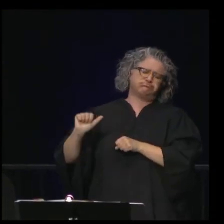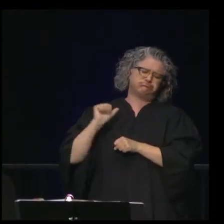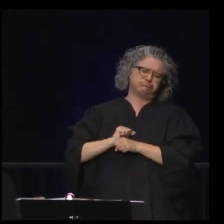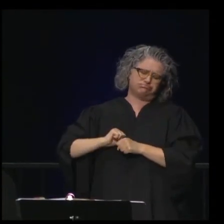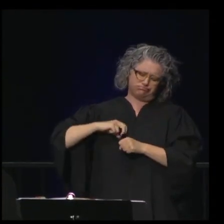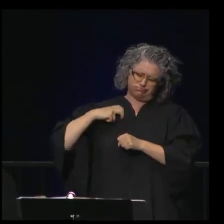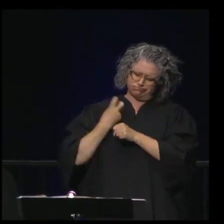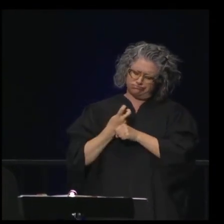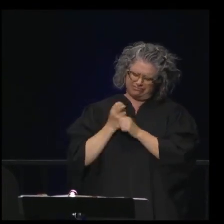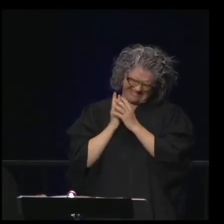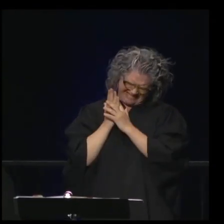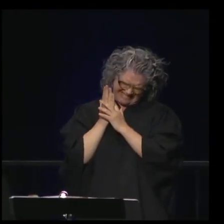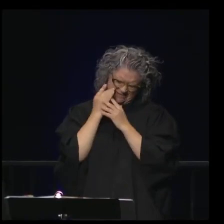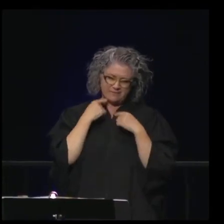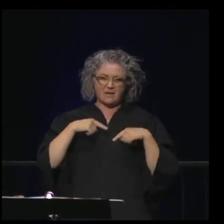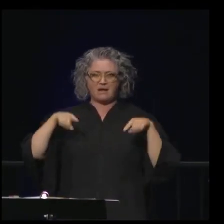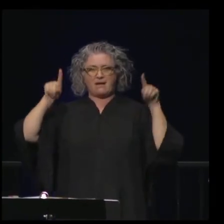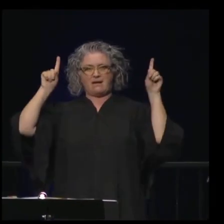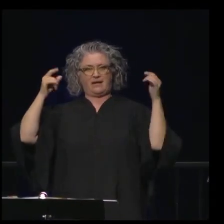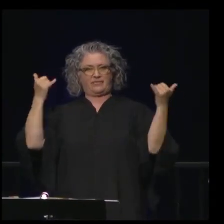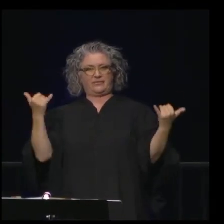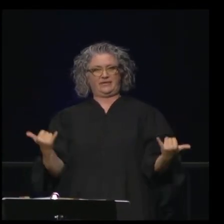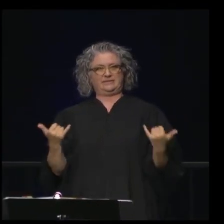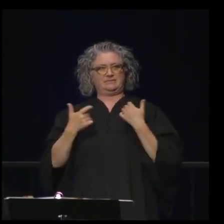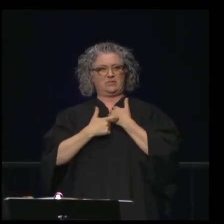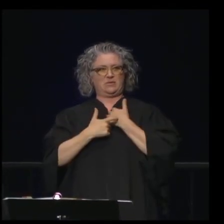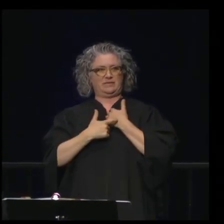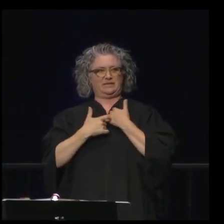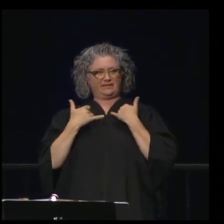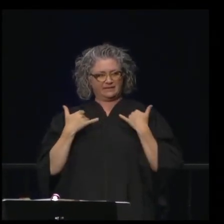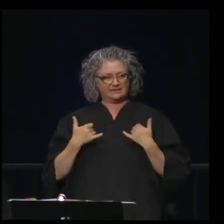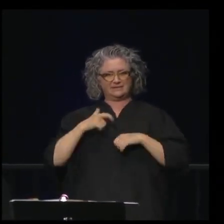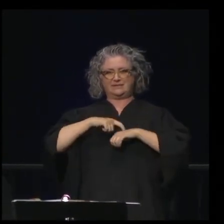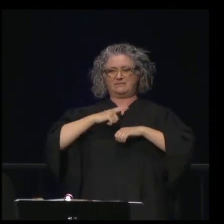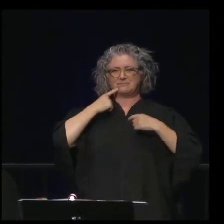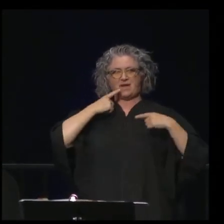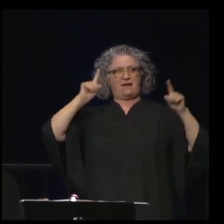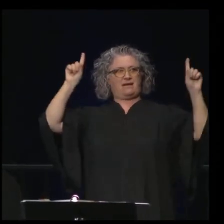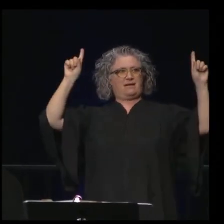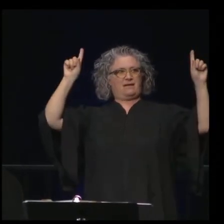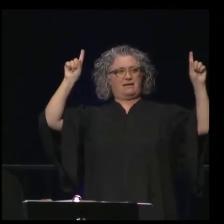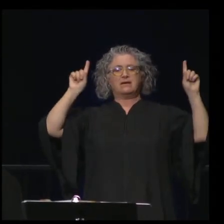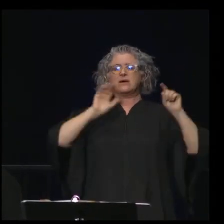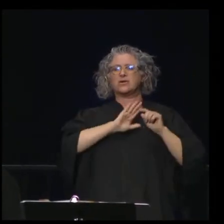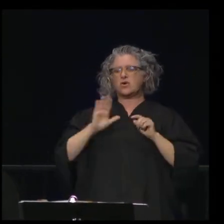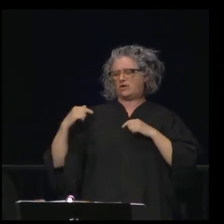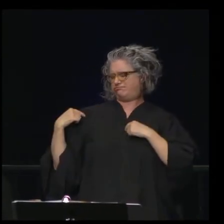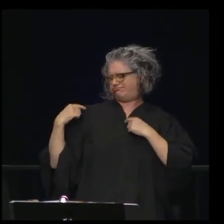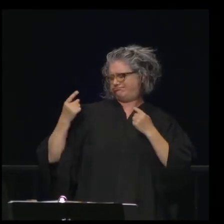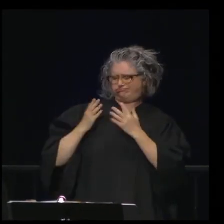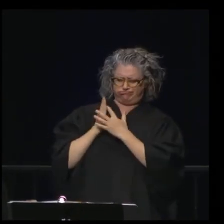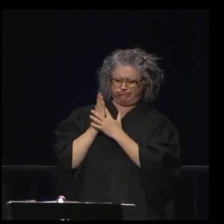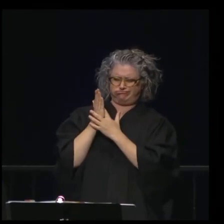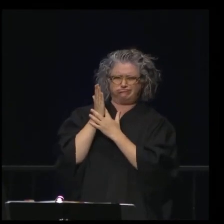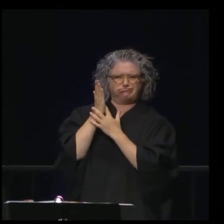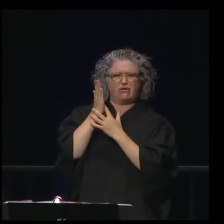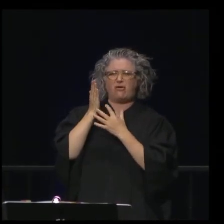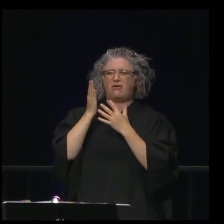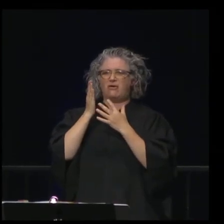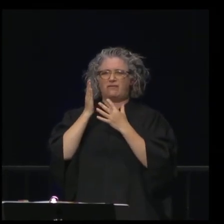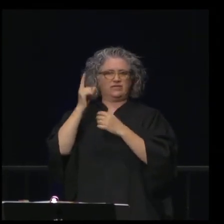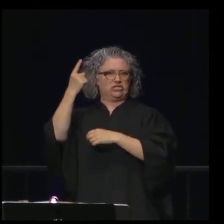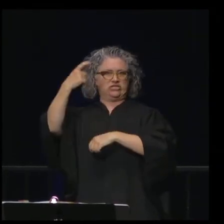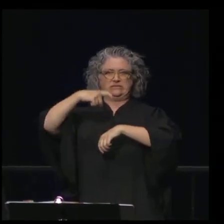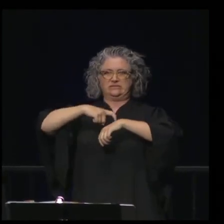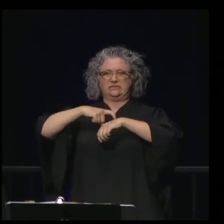get here, to reach this moment of achievement. The path they had to take was truly